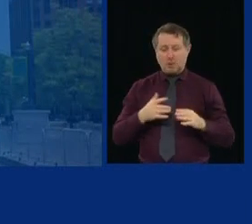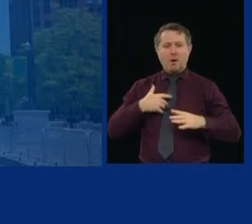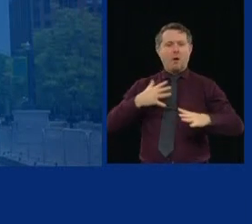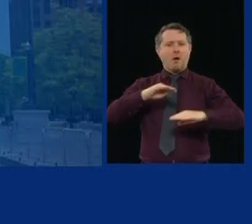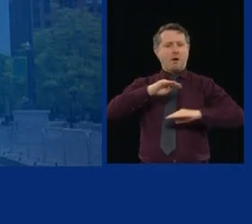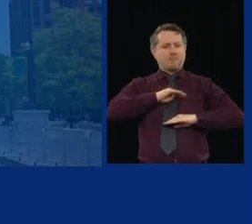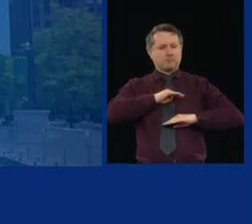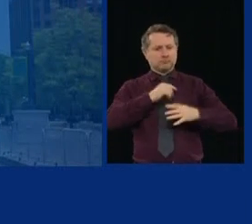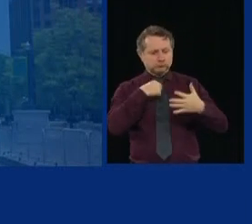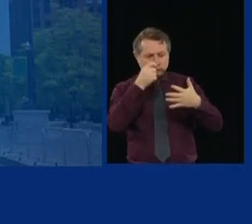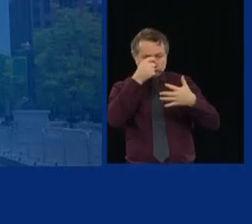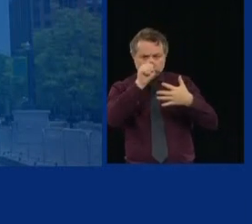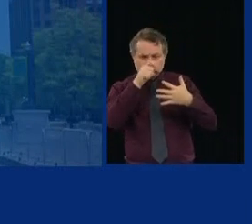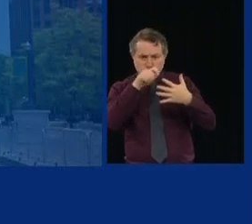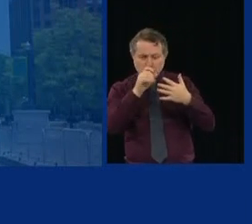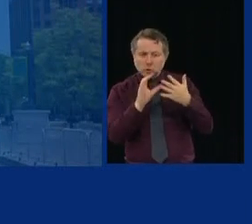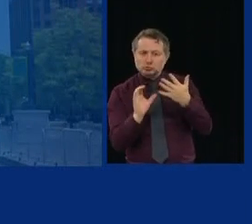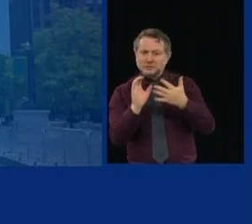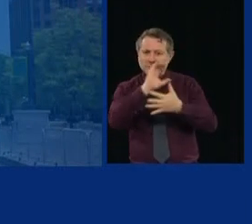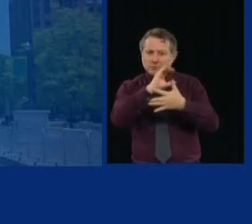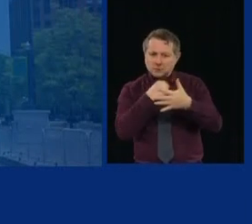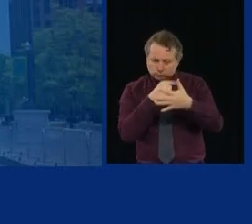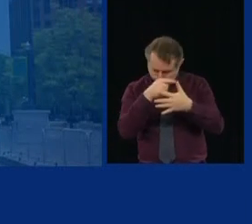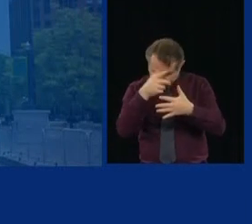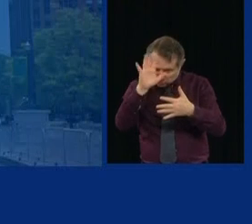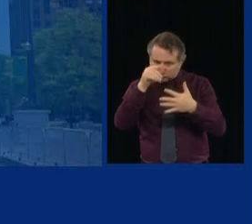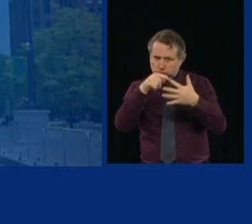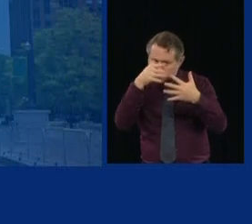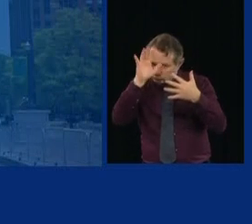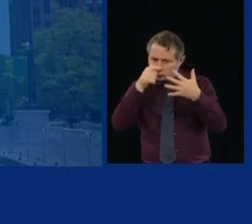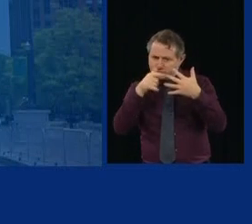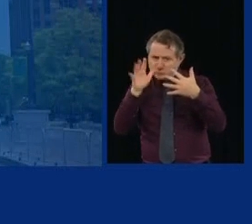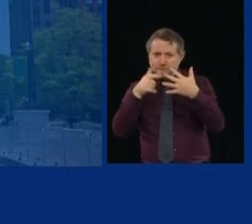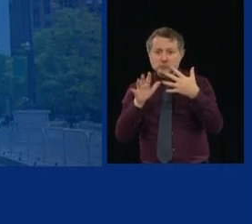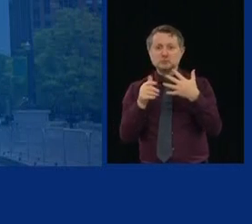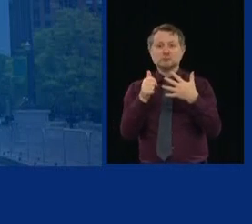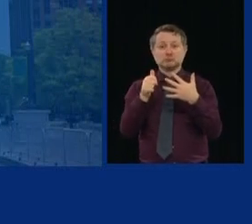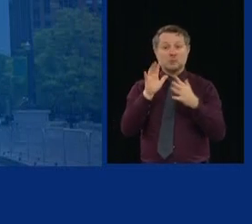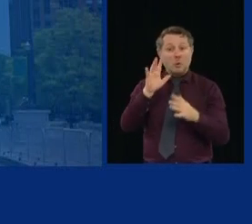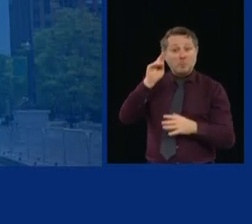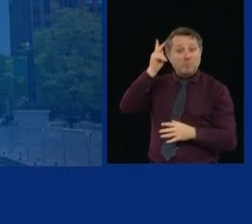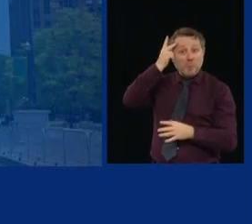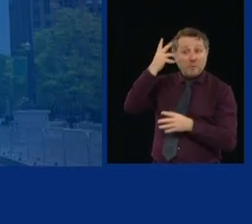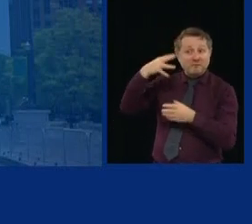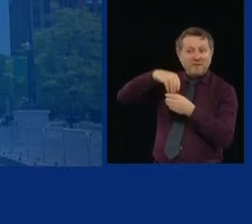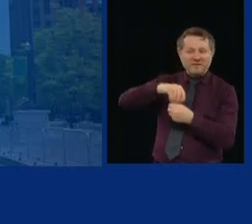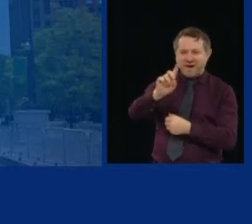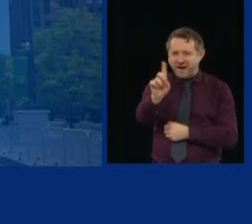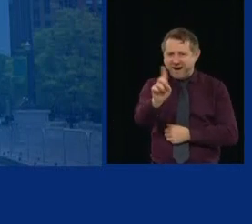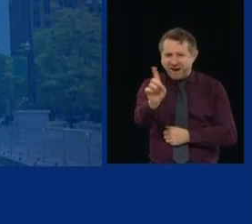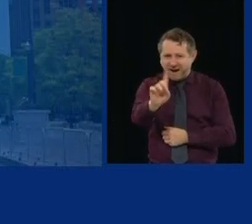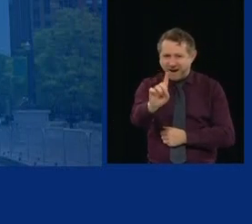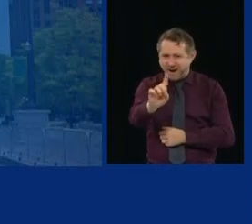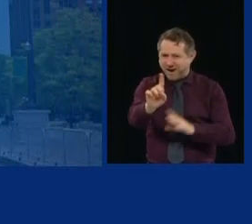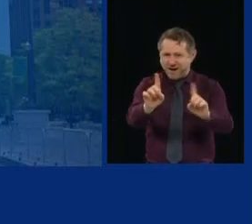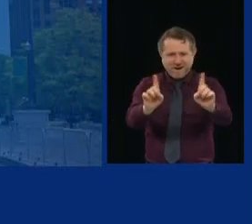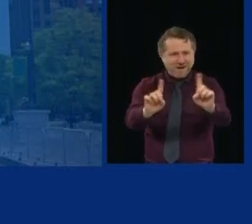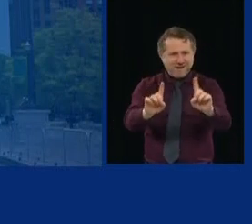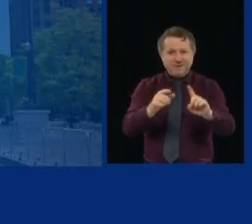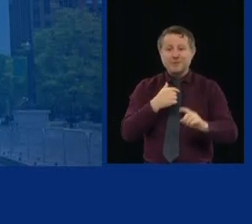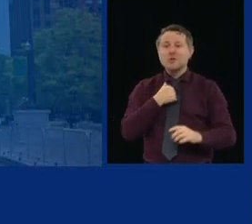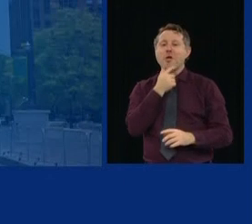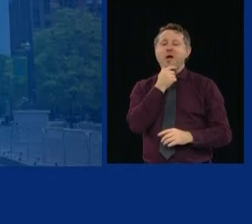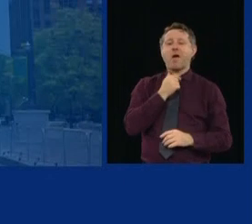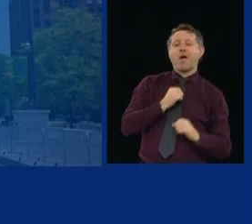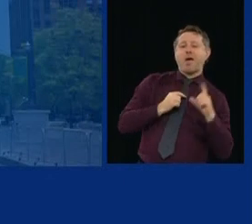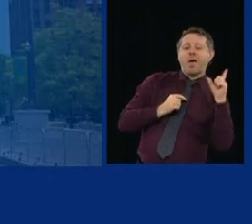numerical criteria. There's no politics to this judgment. There's no arbitrary nature to this judgment. It's all